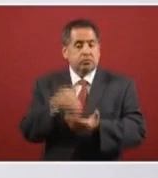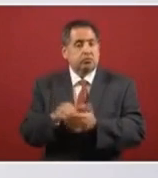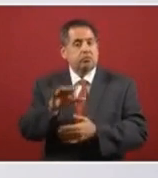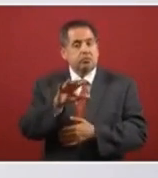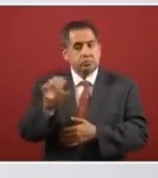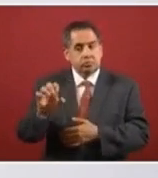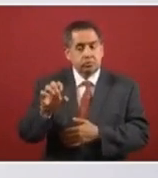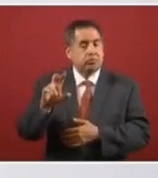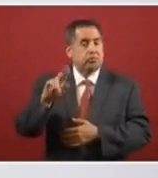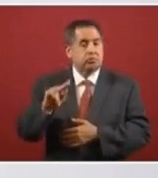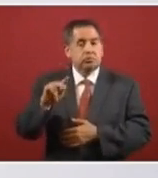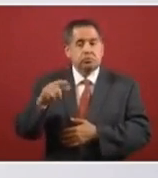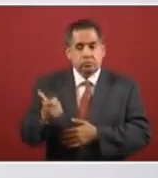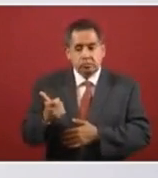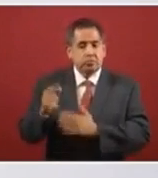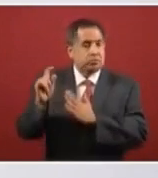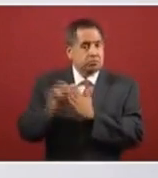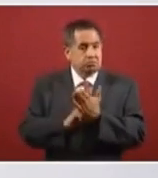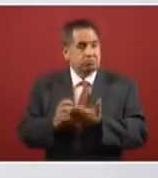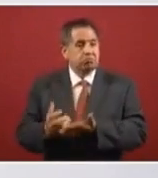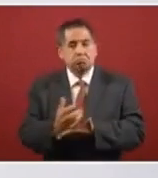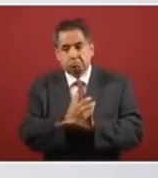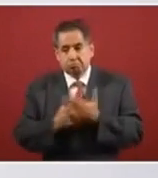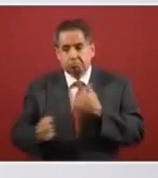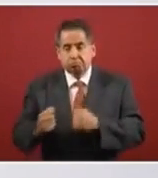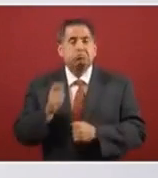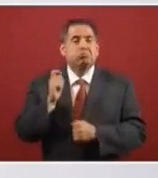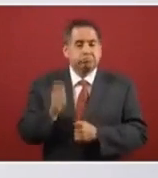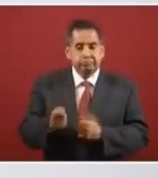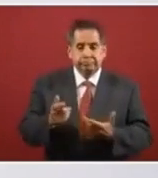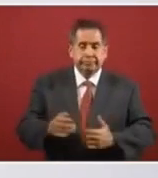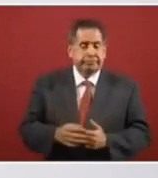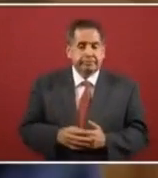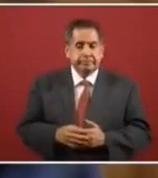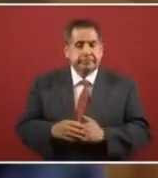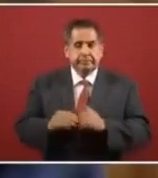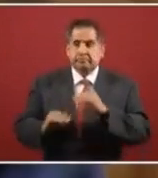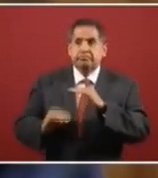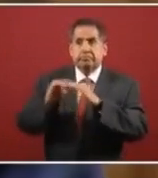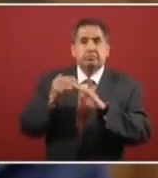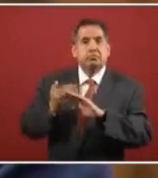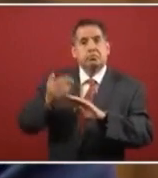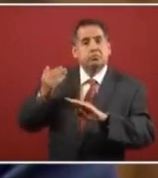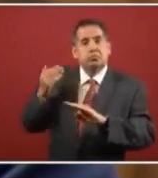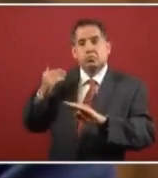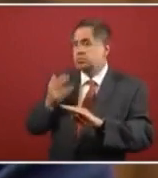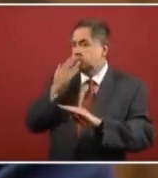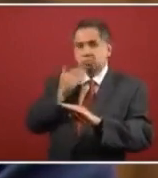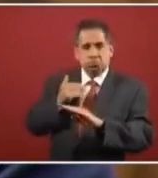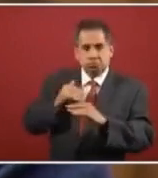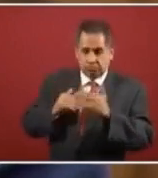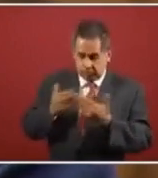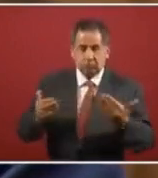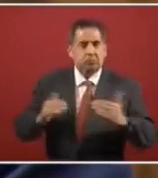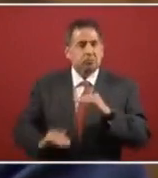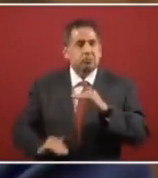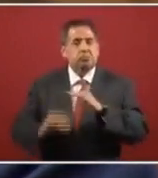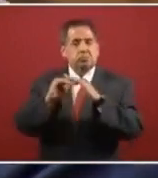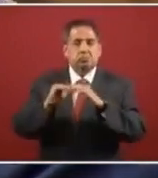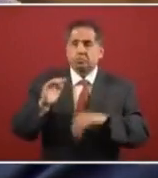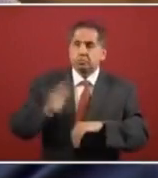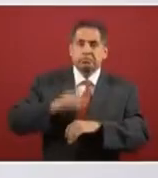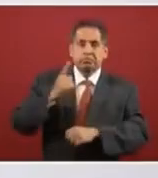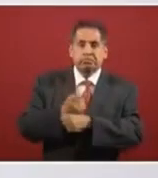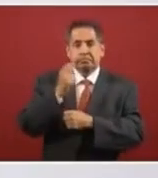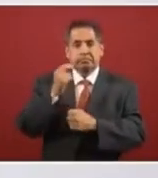thousand five hundred a month the quantity that is highest ever registered in the